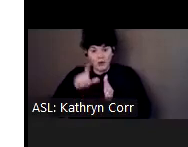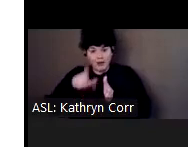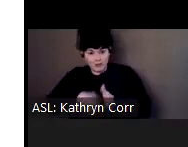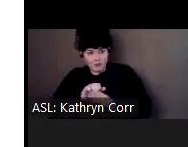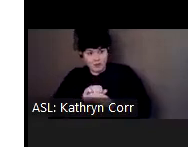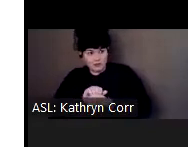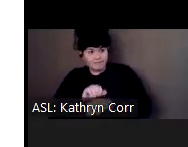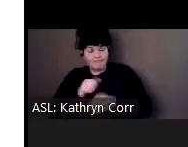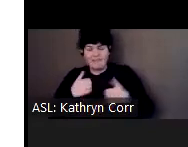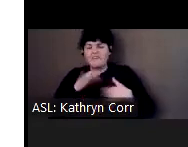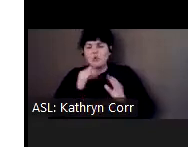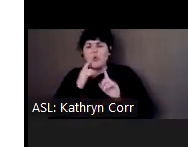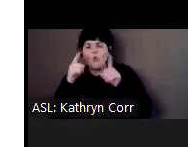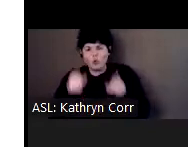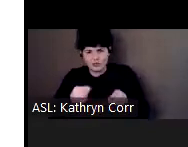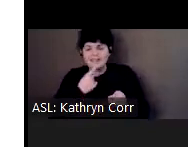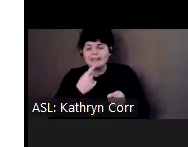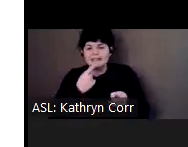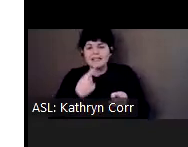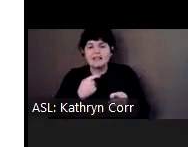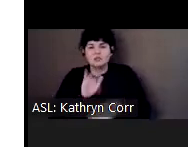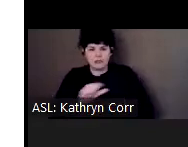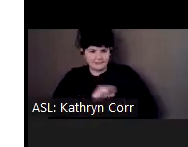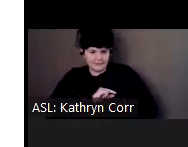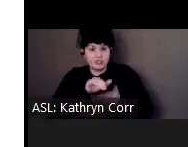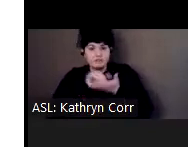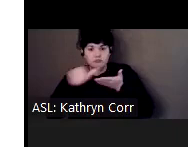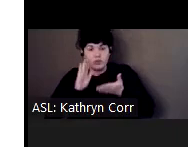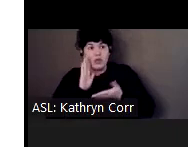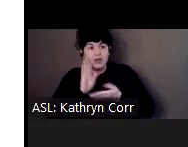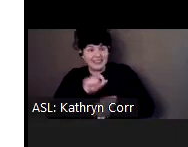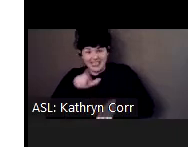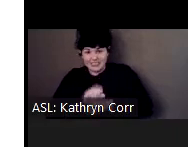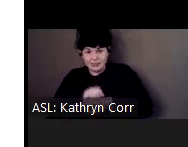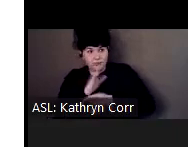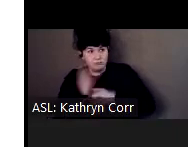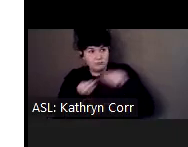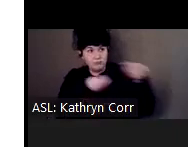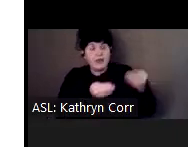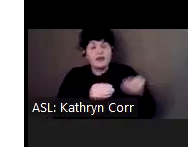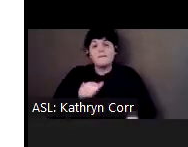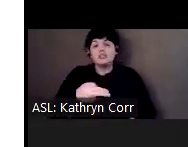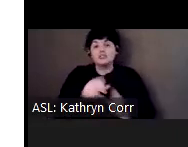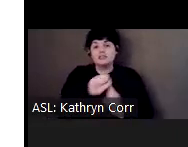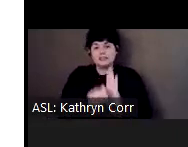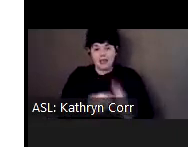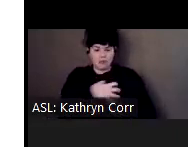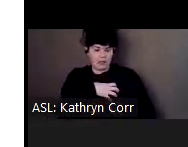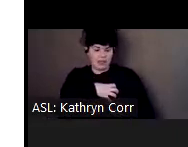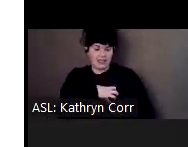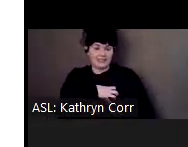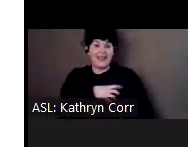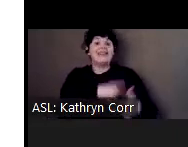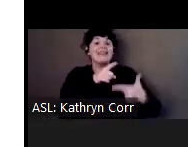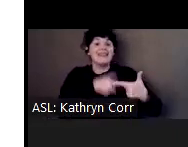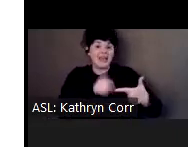aside the convictions to the Michigan State Police, and that prompts the Michigan State Police to take it off of your iChat. What